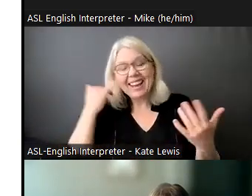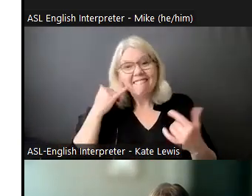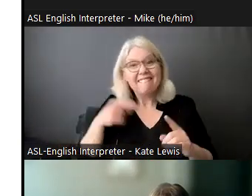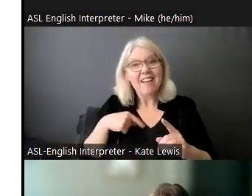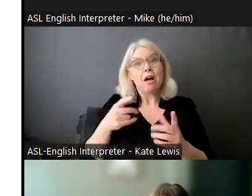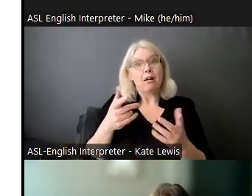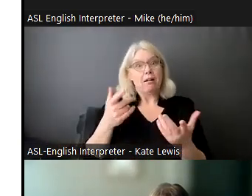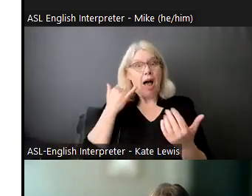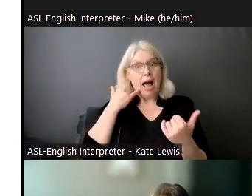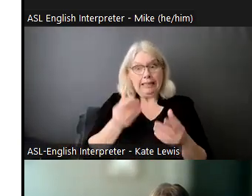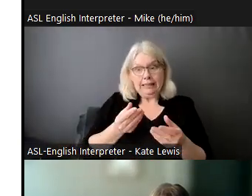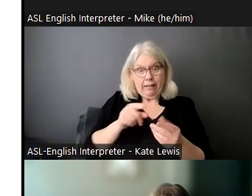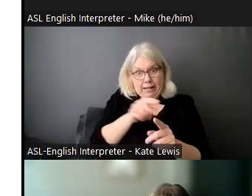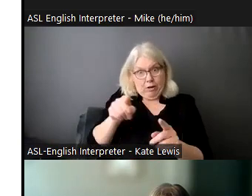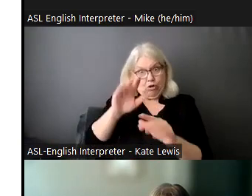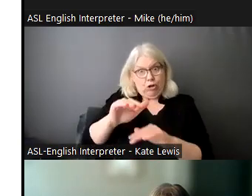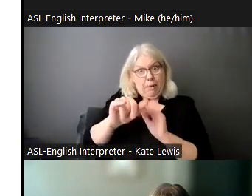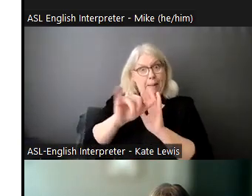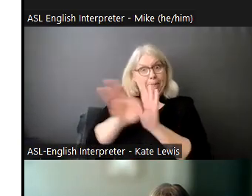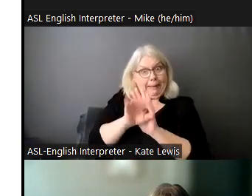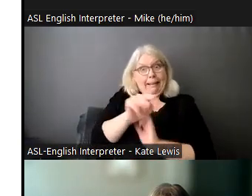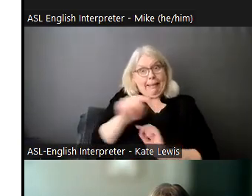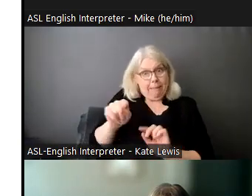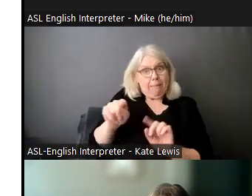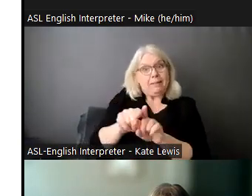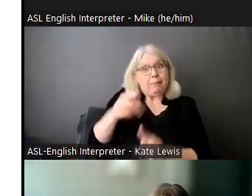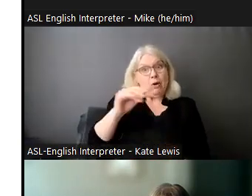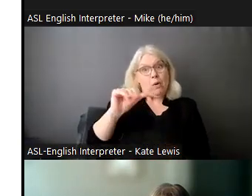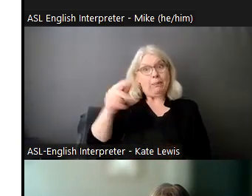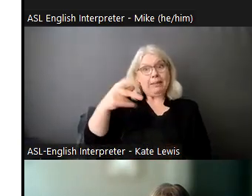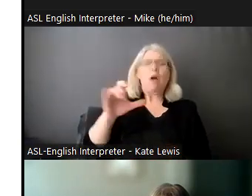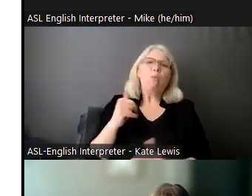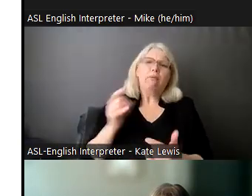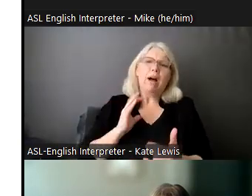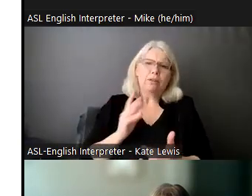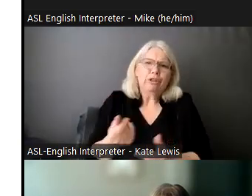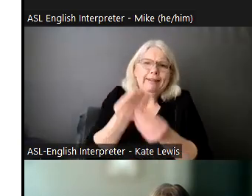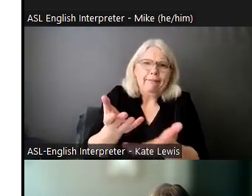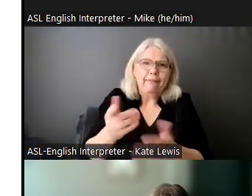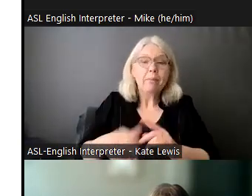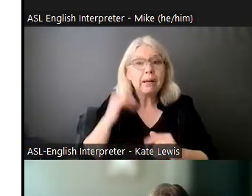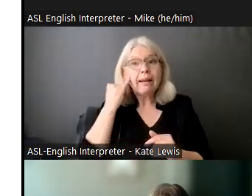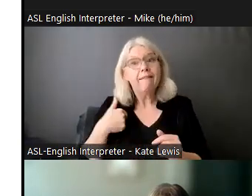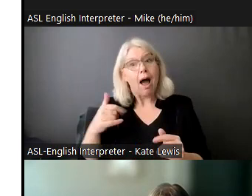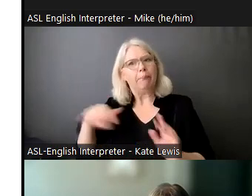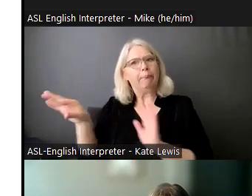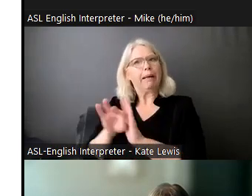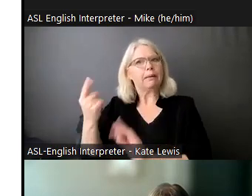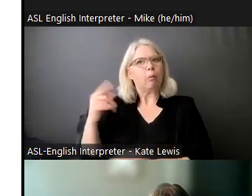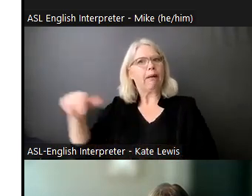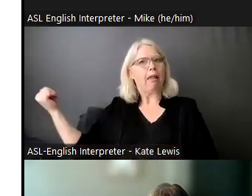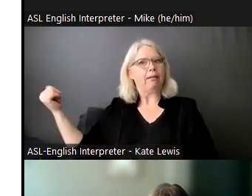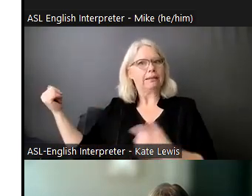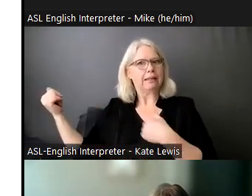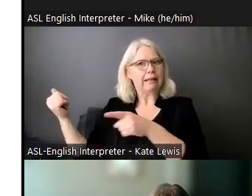children are your attorneys, probably a good idea they have it or they know where to assess it. So there's no rules saying you have to give it to certain people